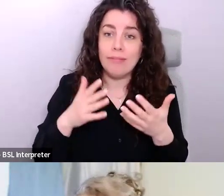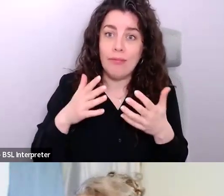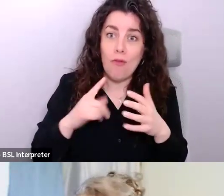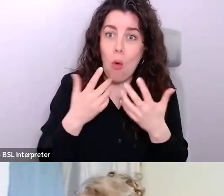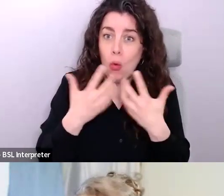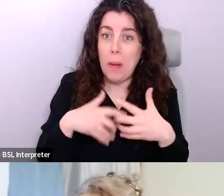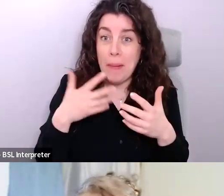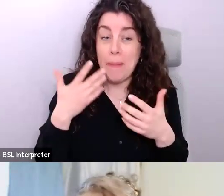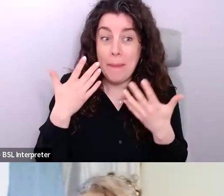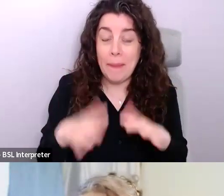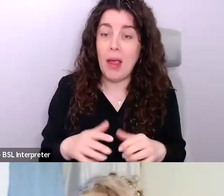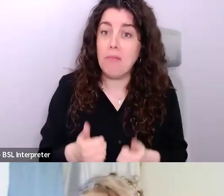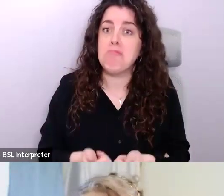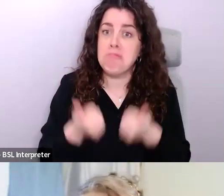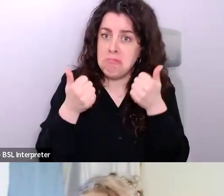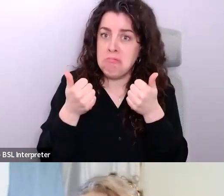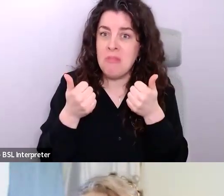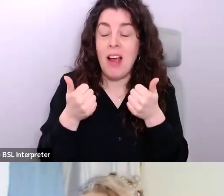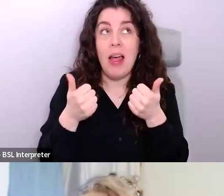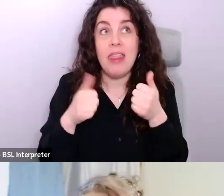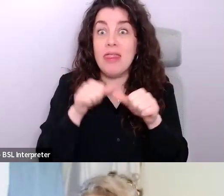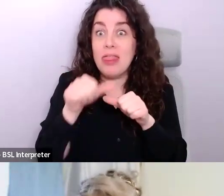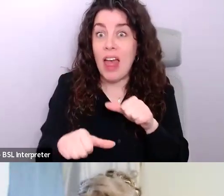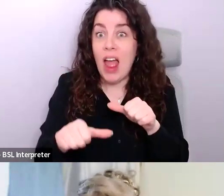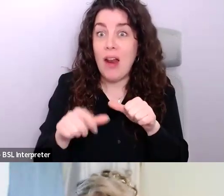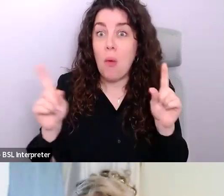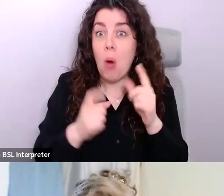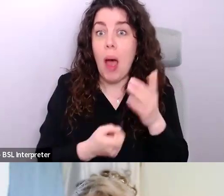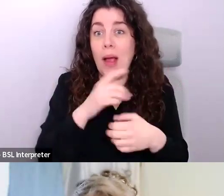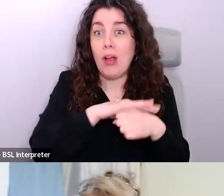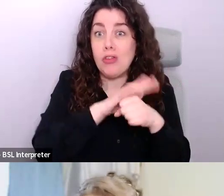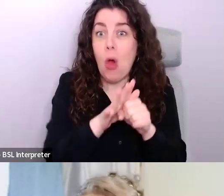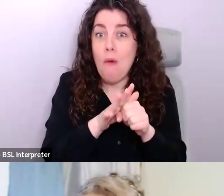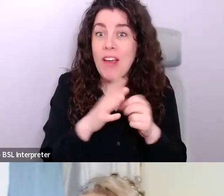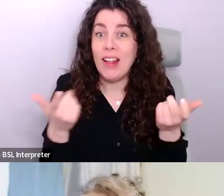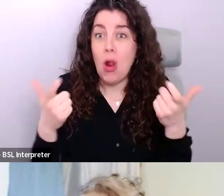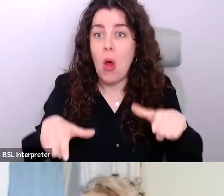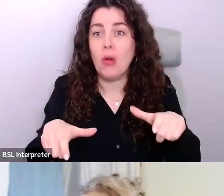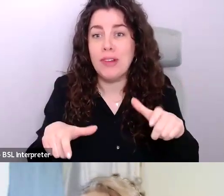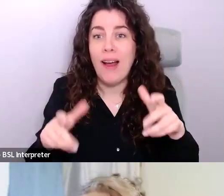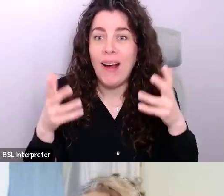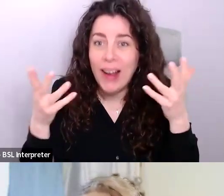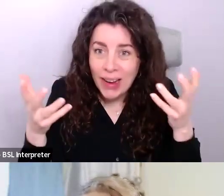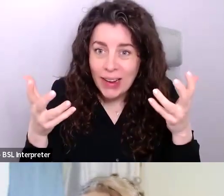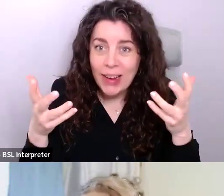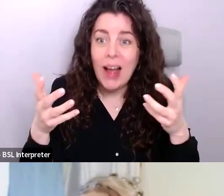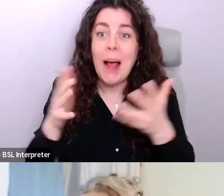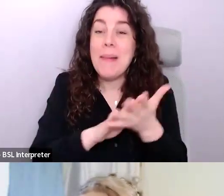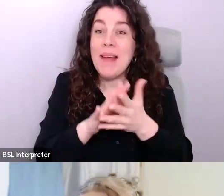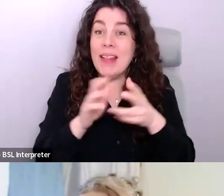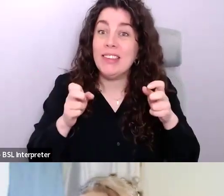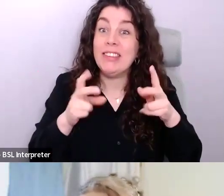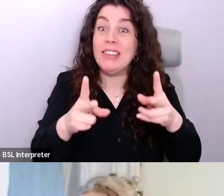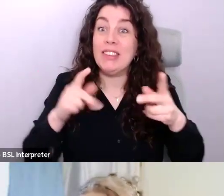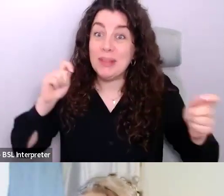as luck would have it, we went into lockdown and the whole system slightly changed as we